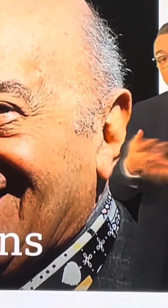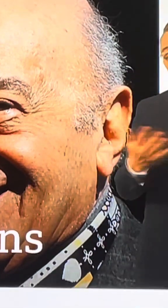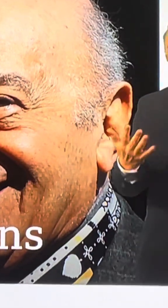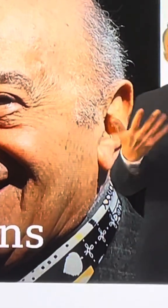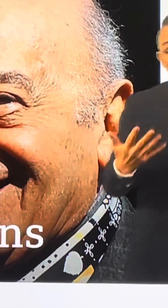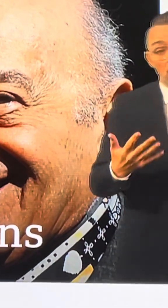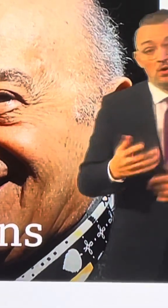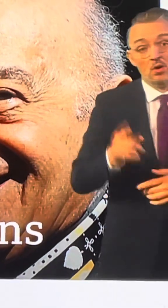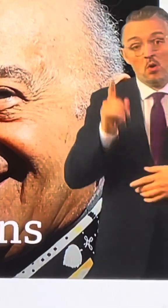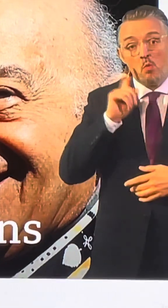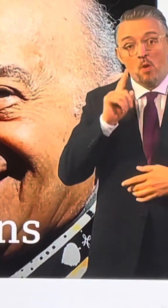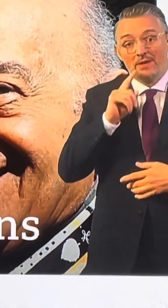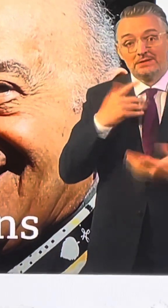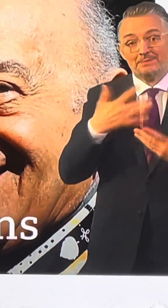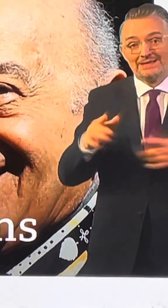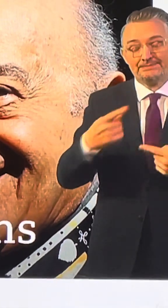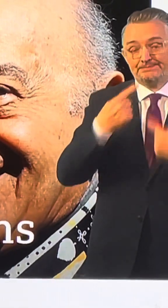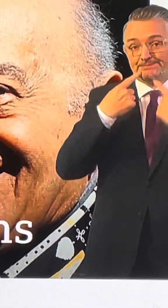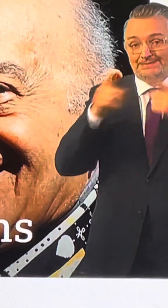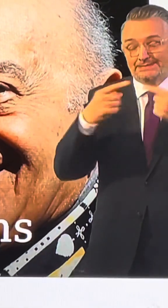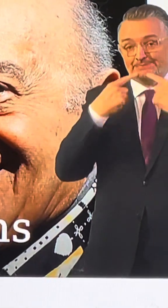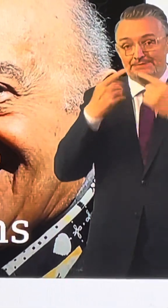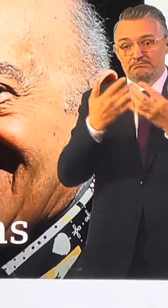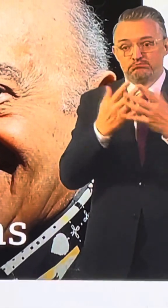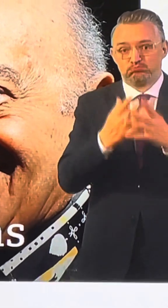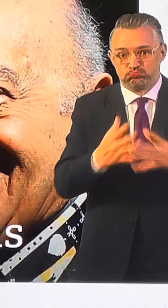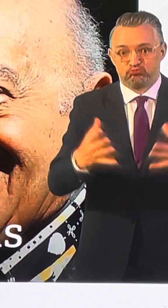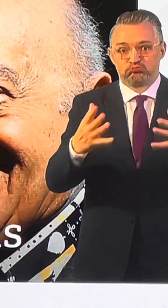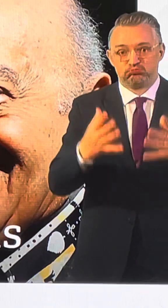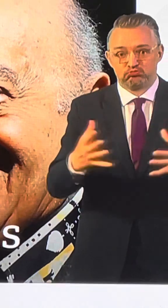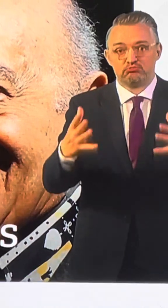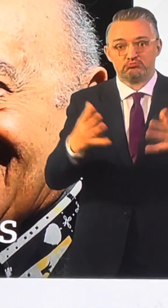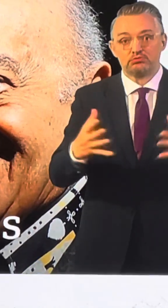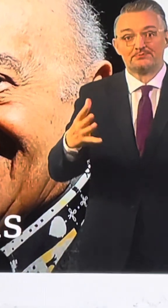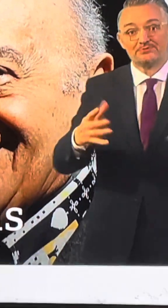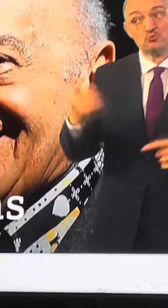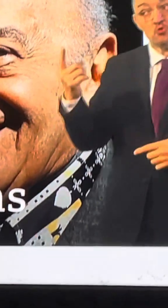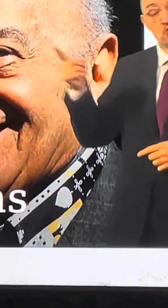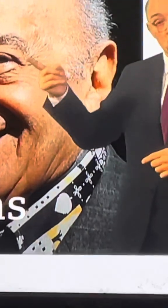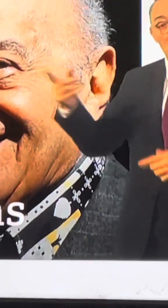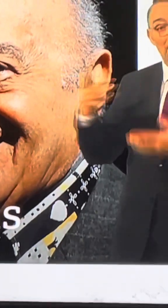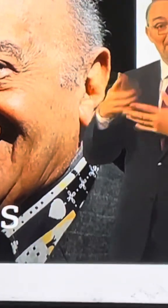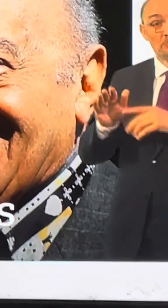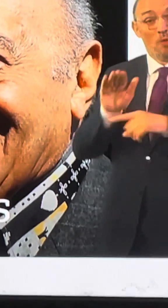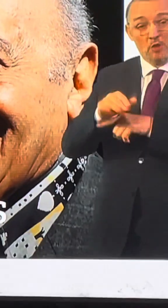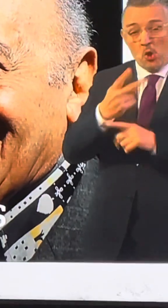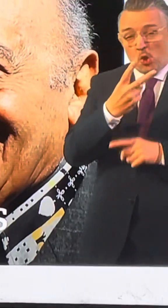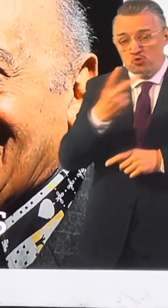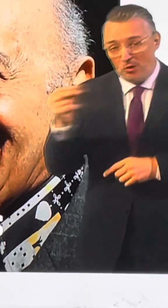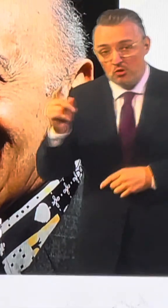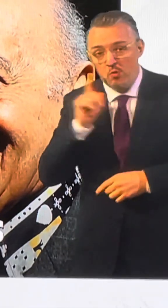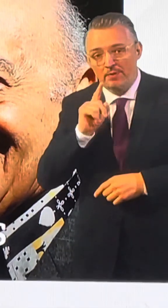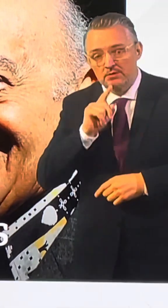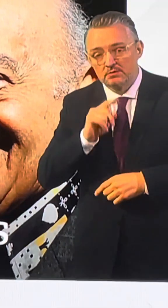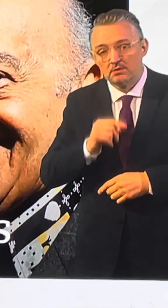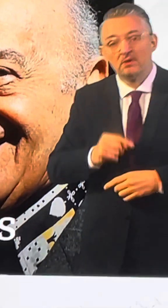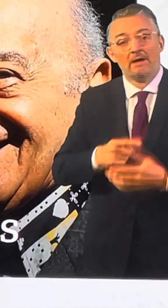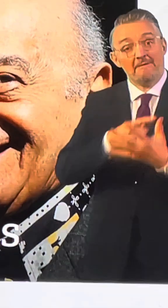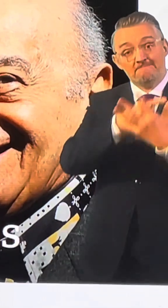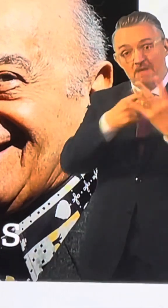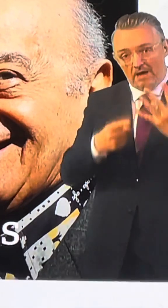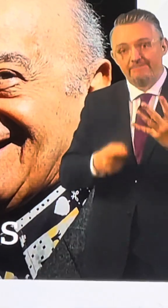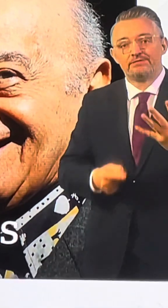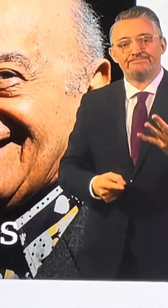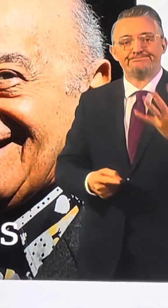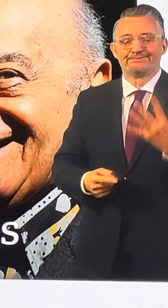women alleging they were sexually assaulted by the Harrods boss Mohammed Al-Fayed approaches 200, five of his accusers come together